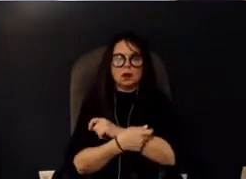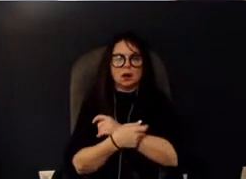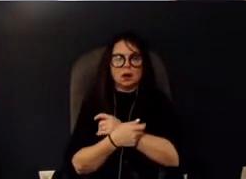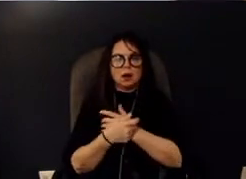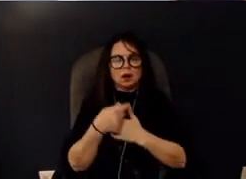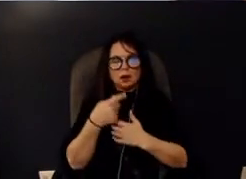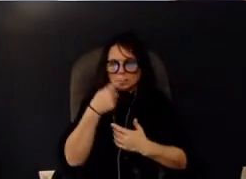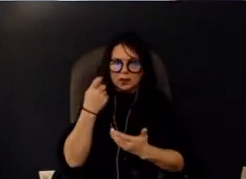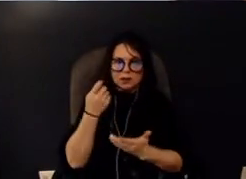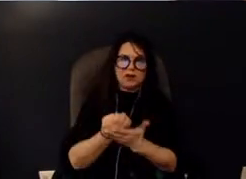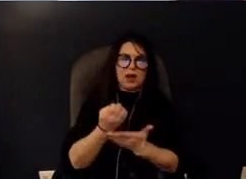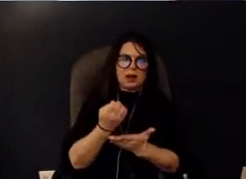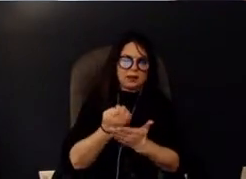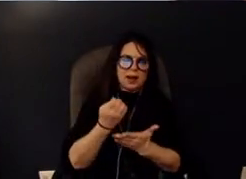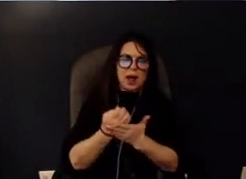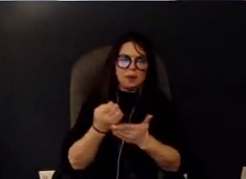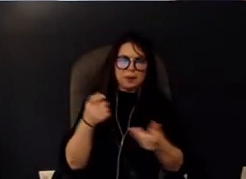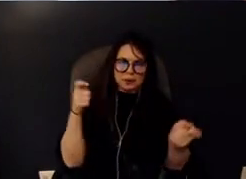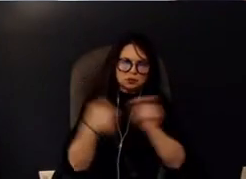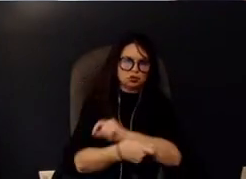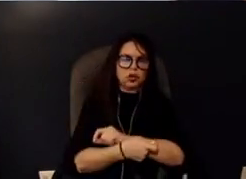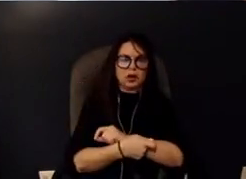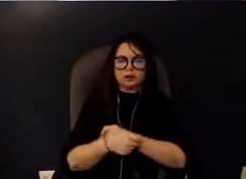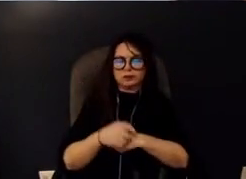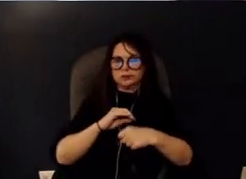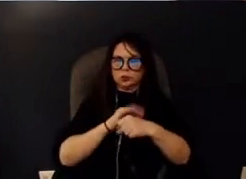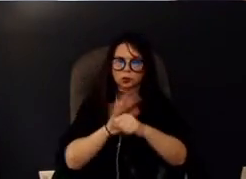downturn and the coronavirus, etc.